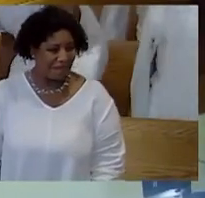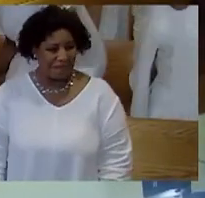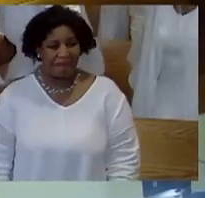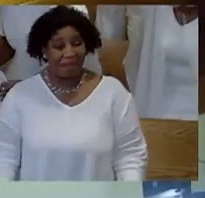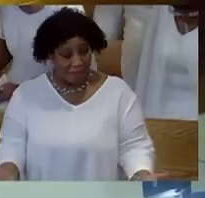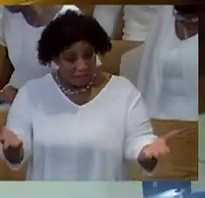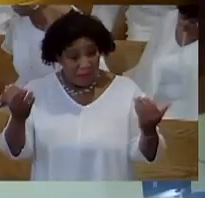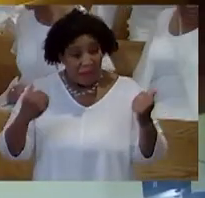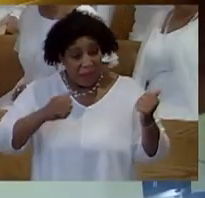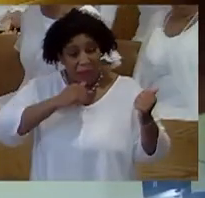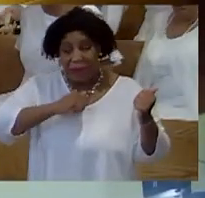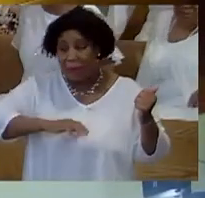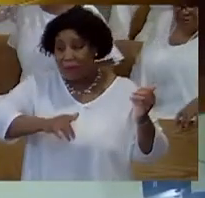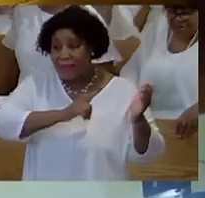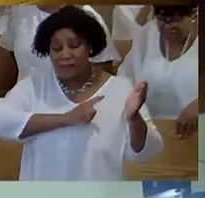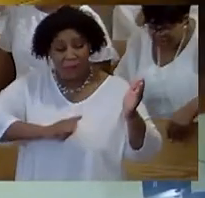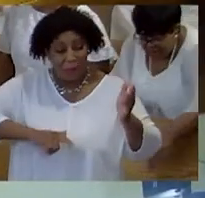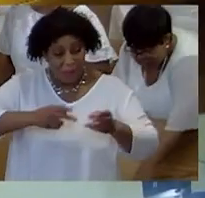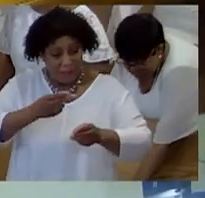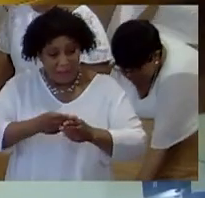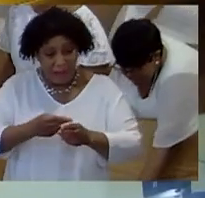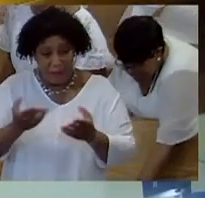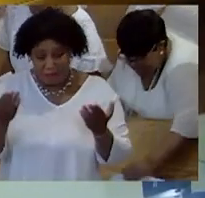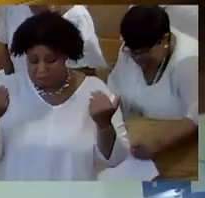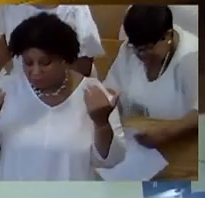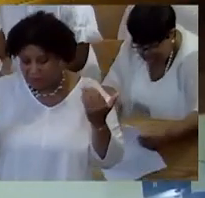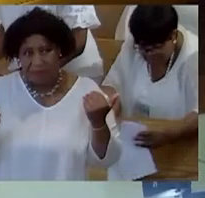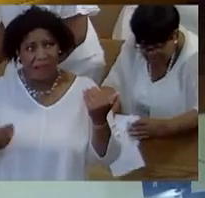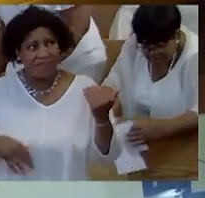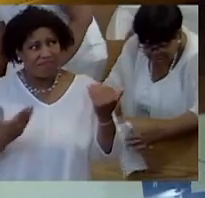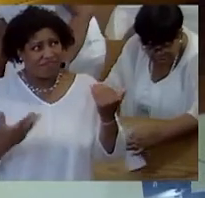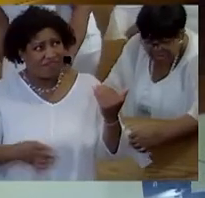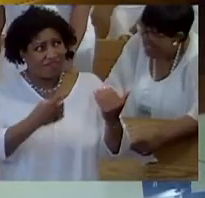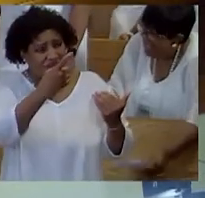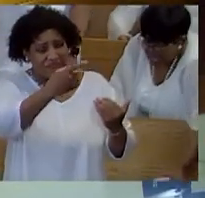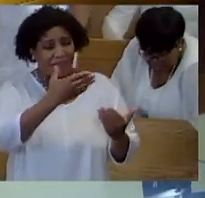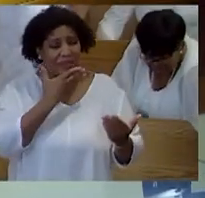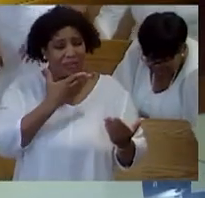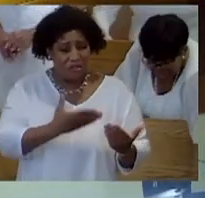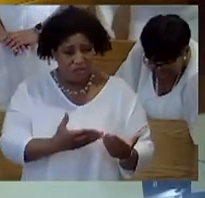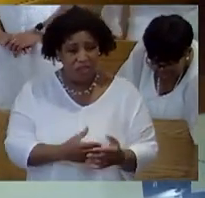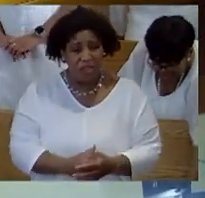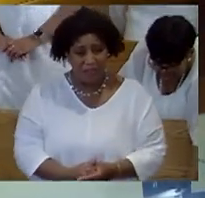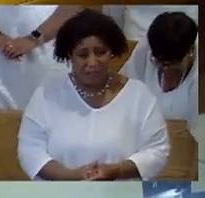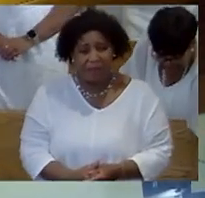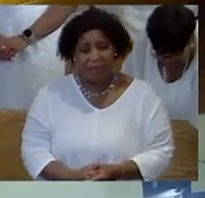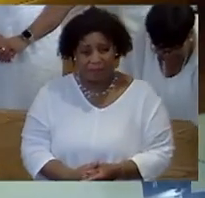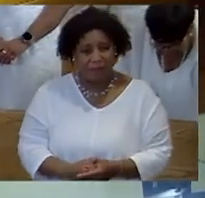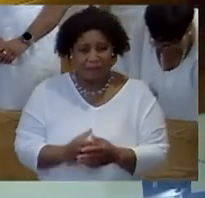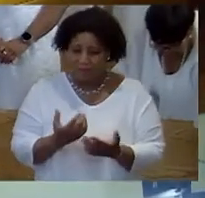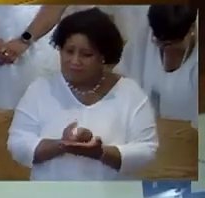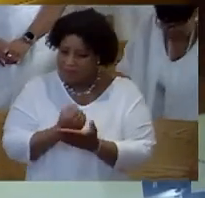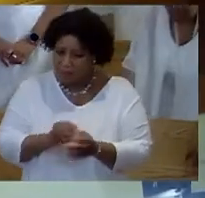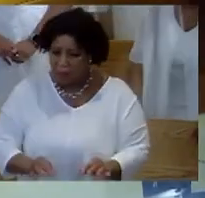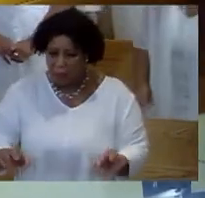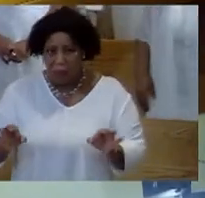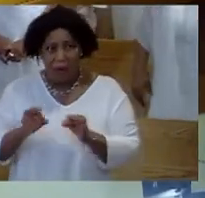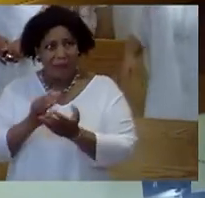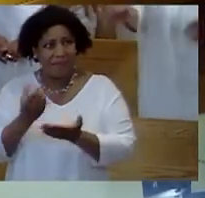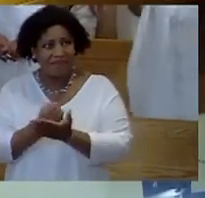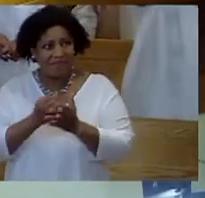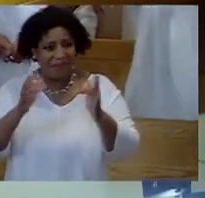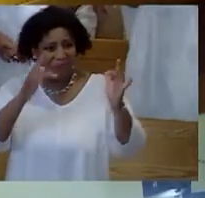Come on and bless the name of the Lord, for he is good and worthy to be